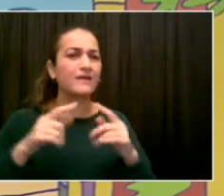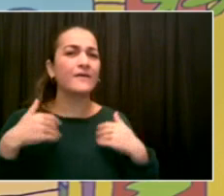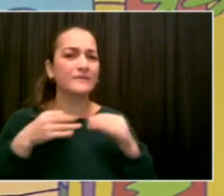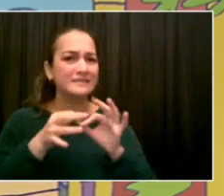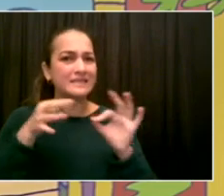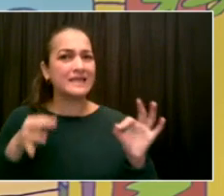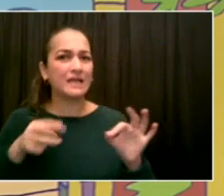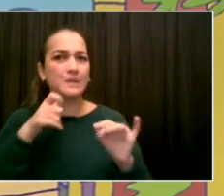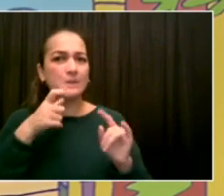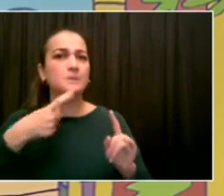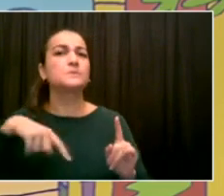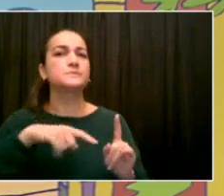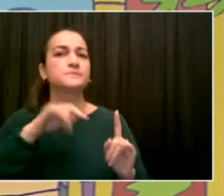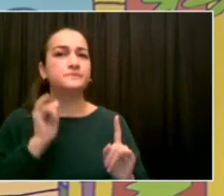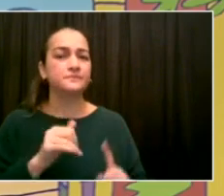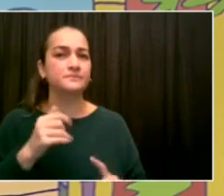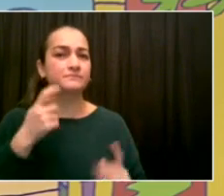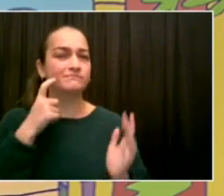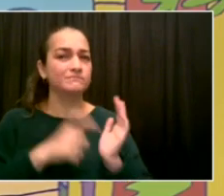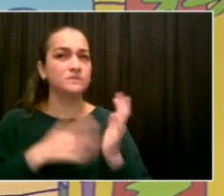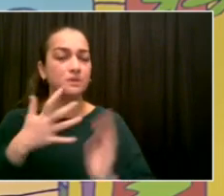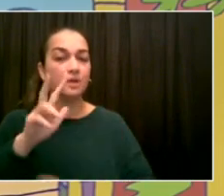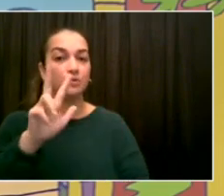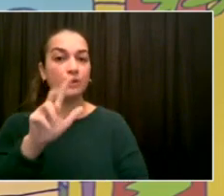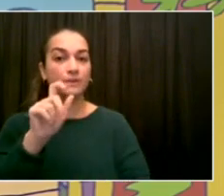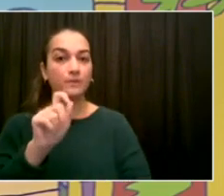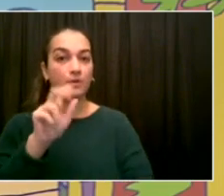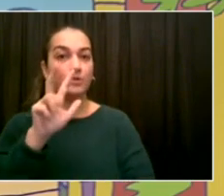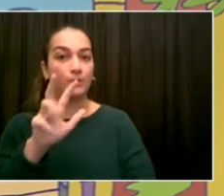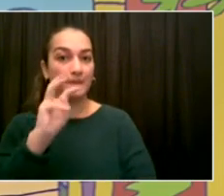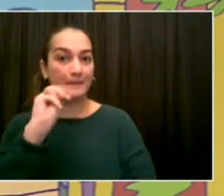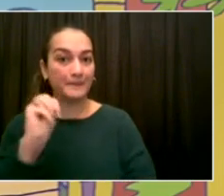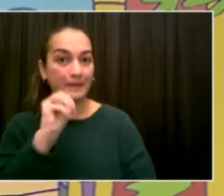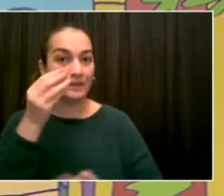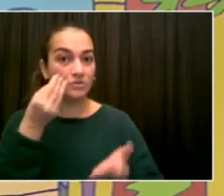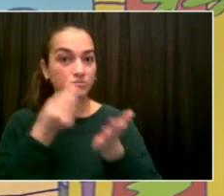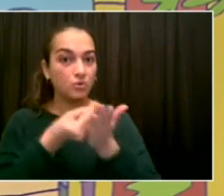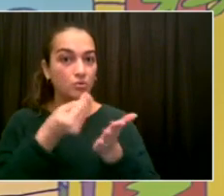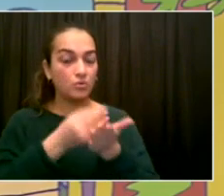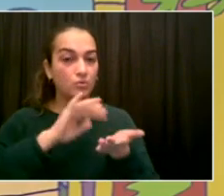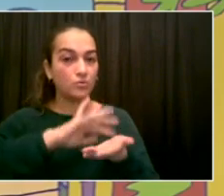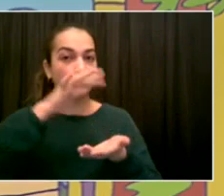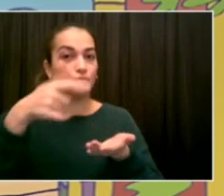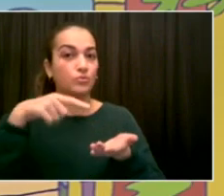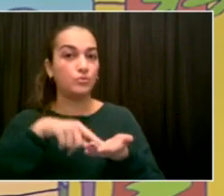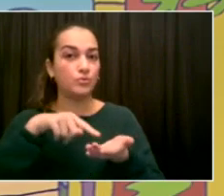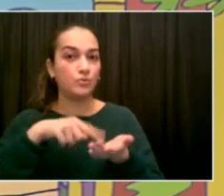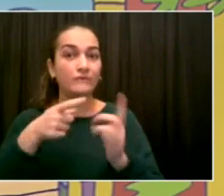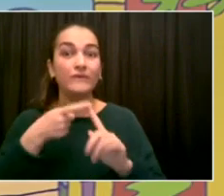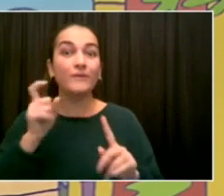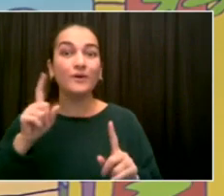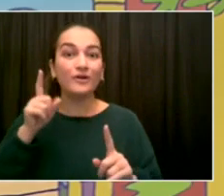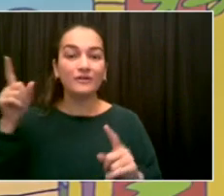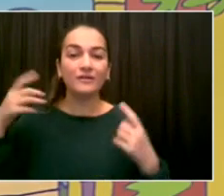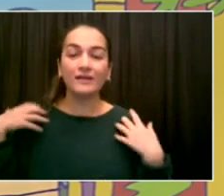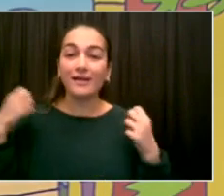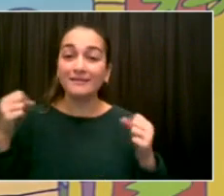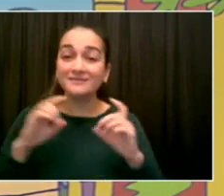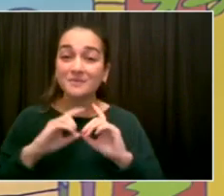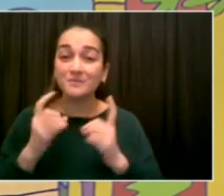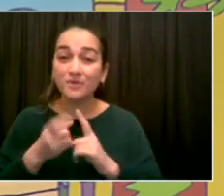the city. So, you know, we're dealing with rising healthcare costs, as you know. I mean,